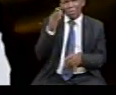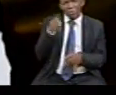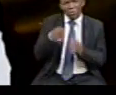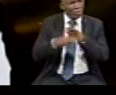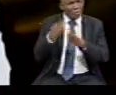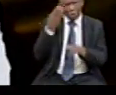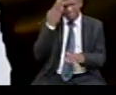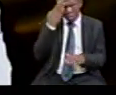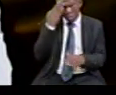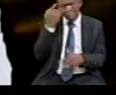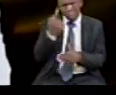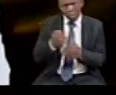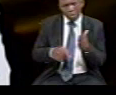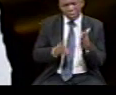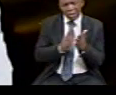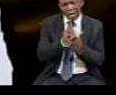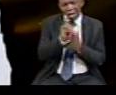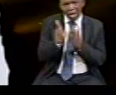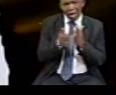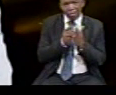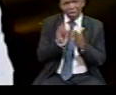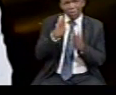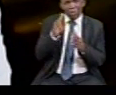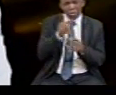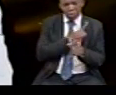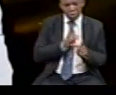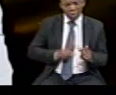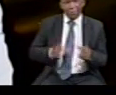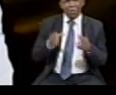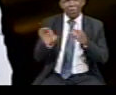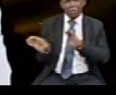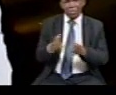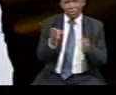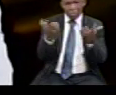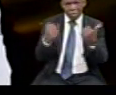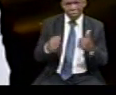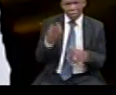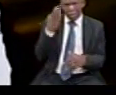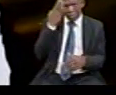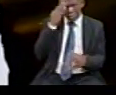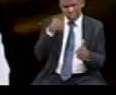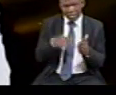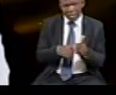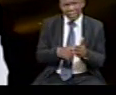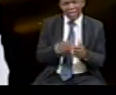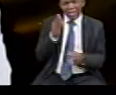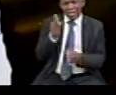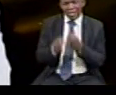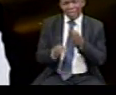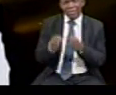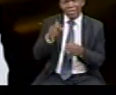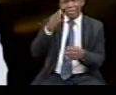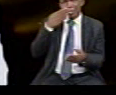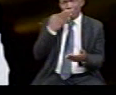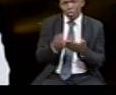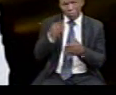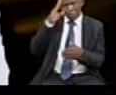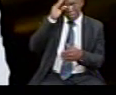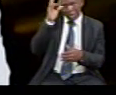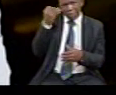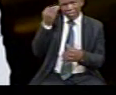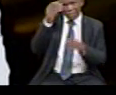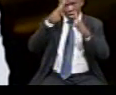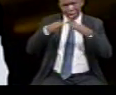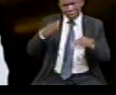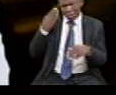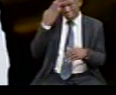know not what hour your Lord doth come. But know this, that if the good man of the house had known in